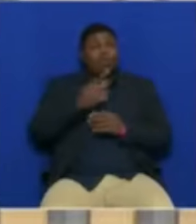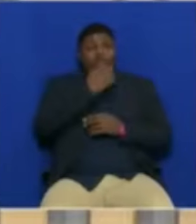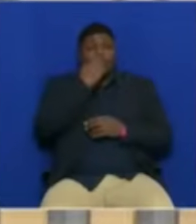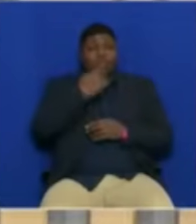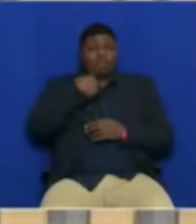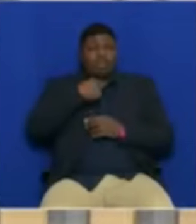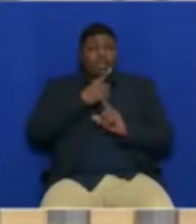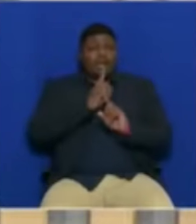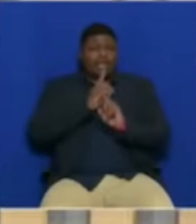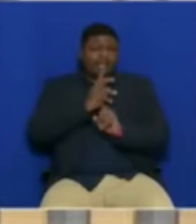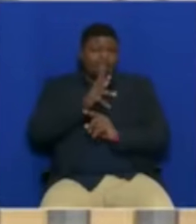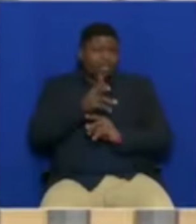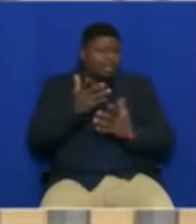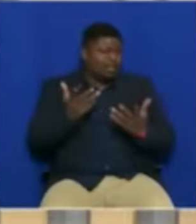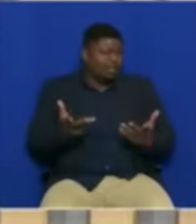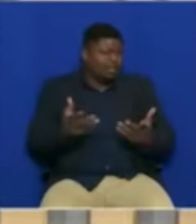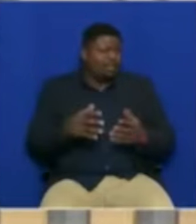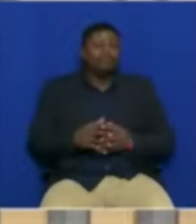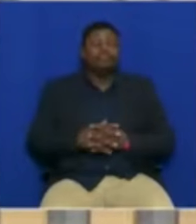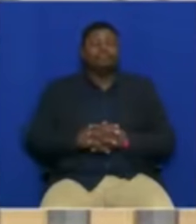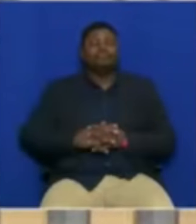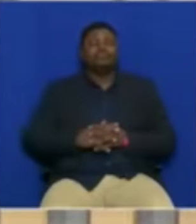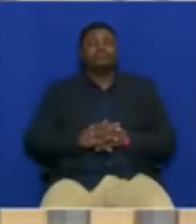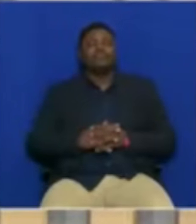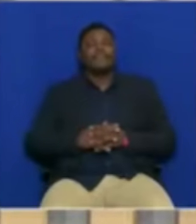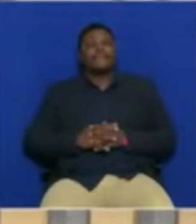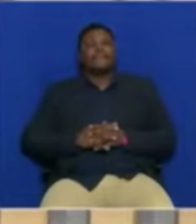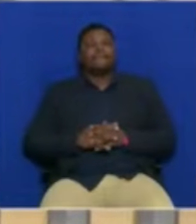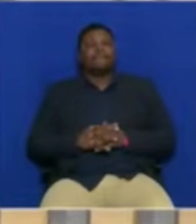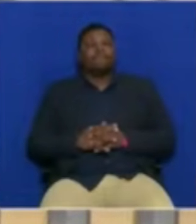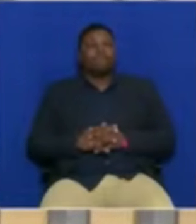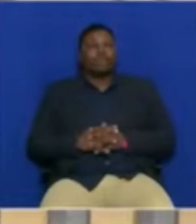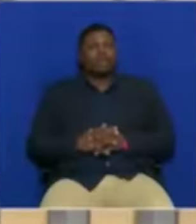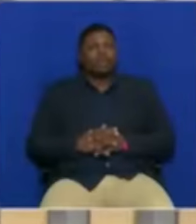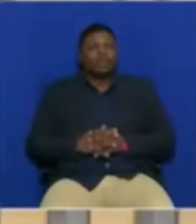that do we influence the prosecutor to say, no, look here, this is